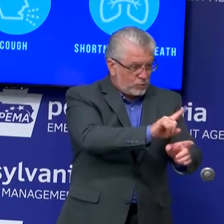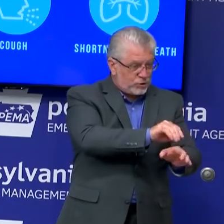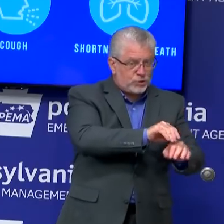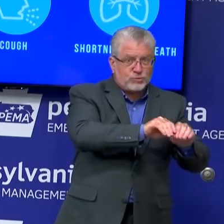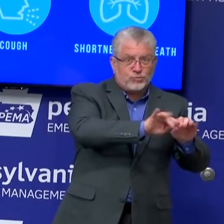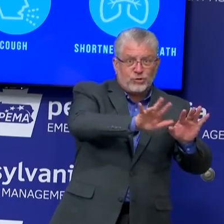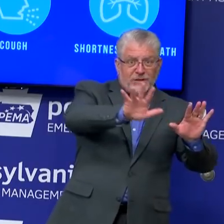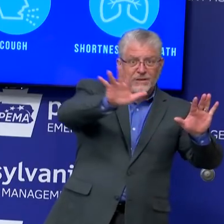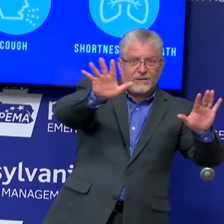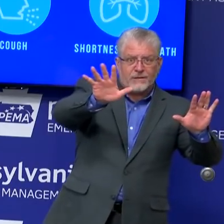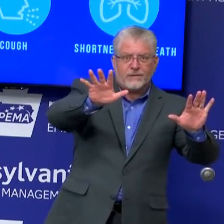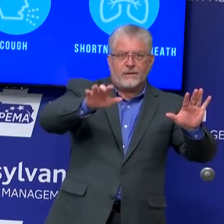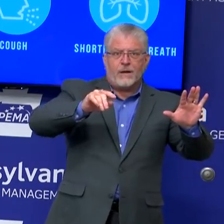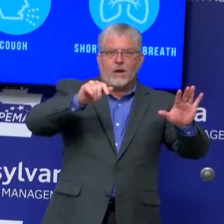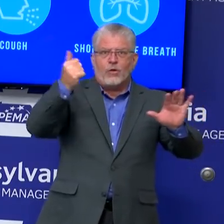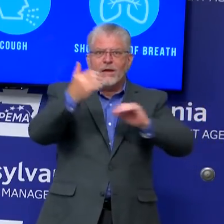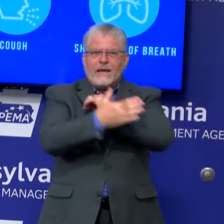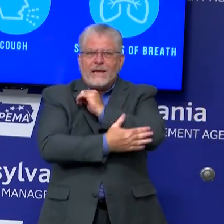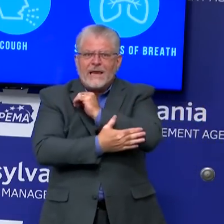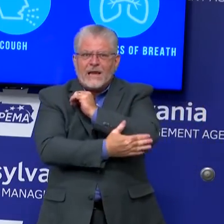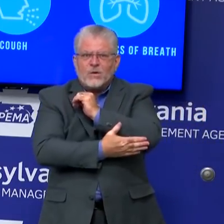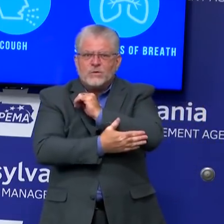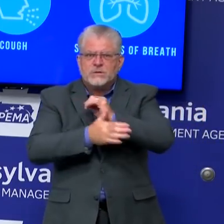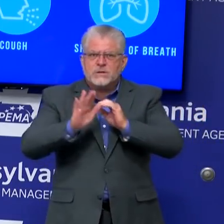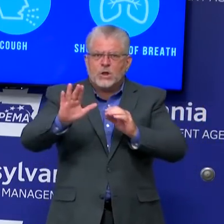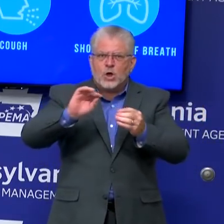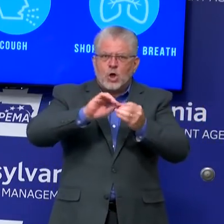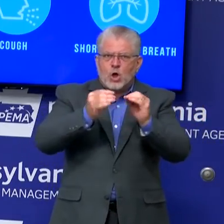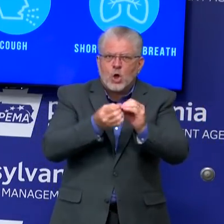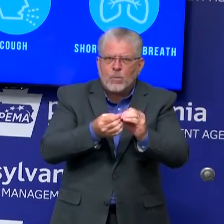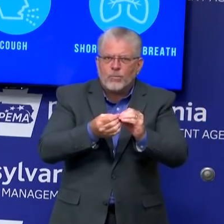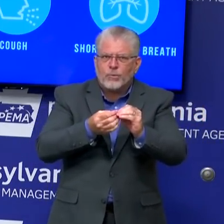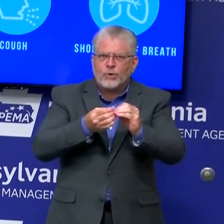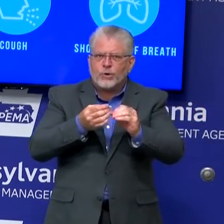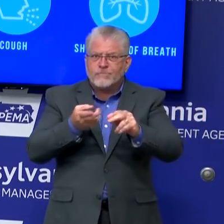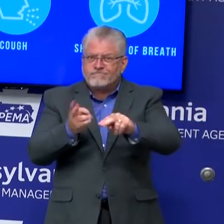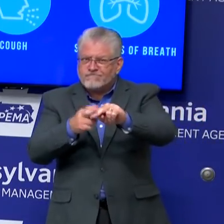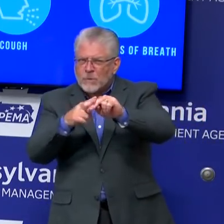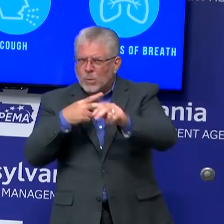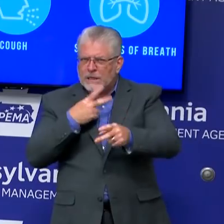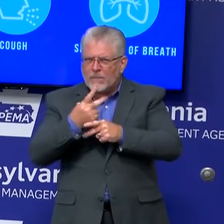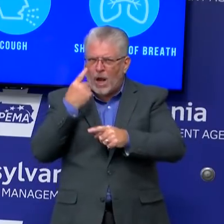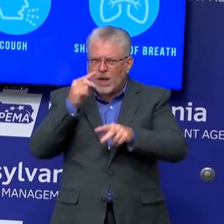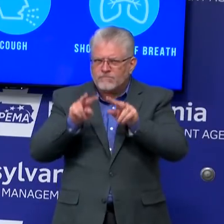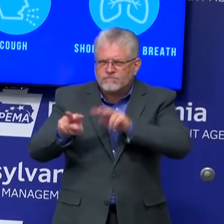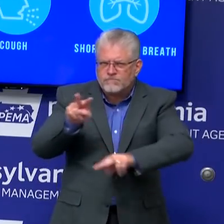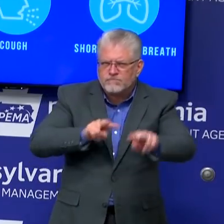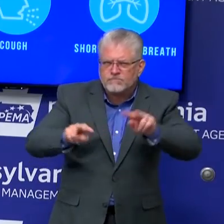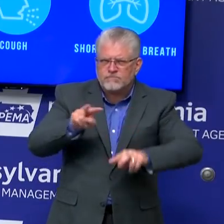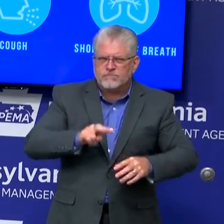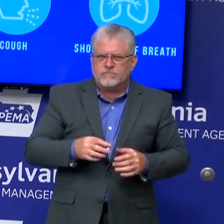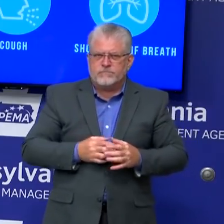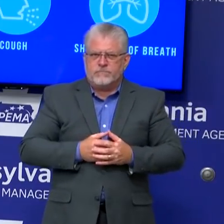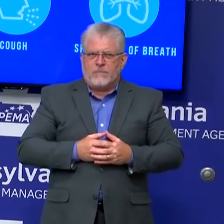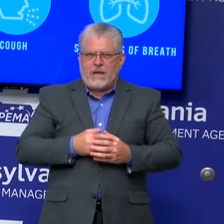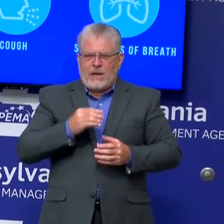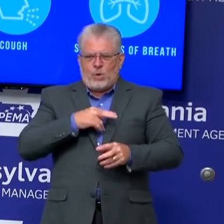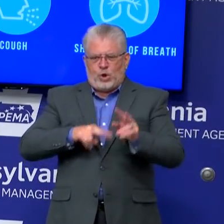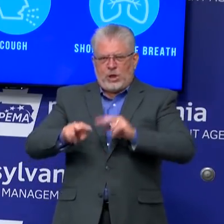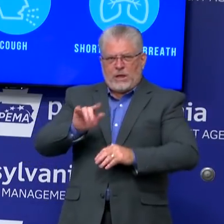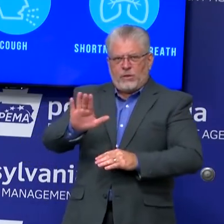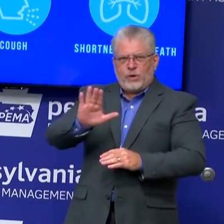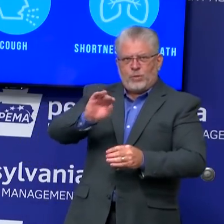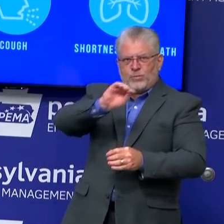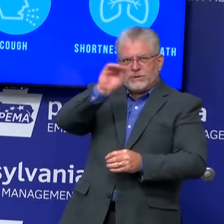same disease resurgence, and we see it in our testing positivity rates, as Secretary Levine has discussed. The